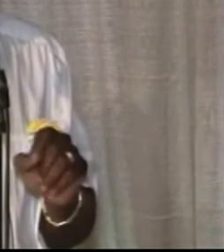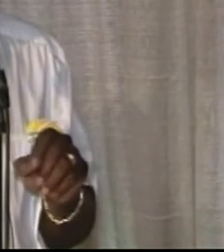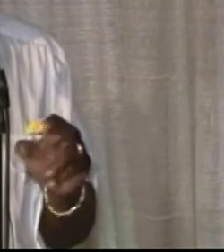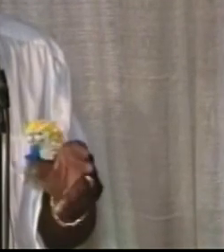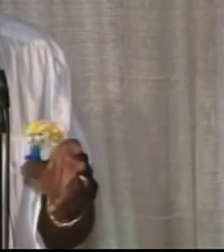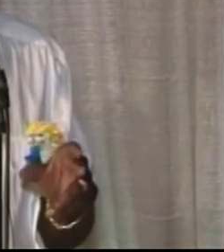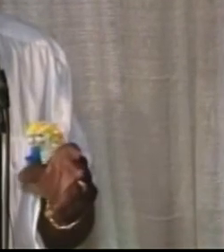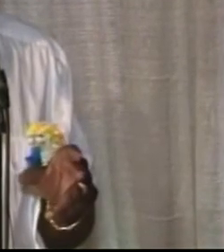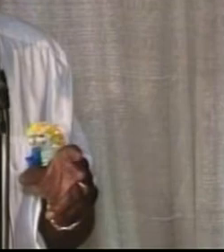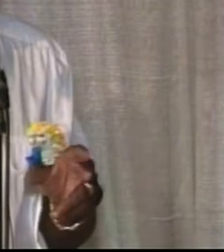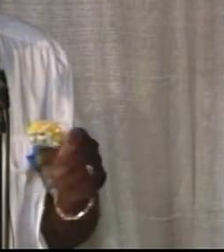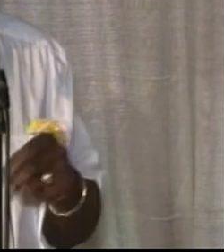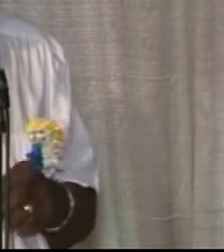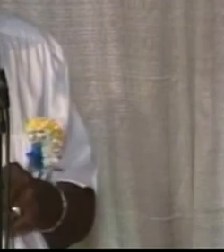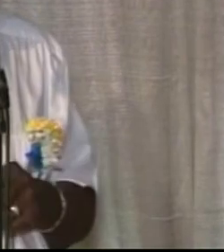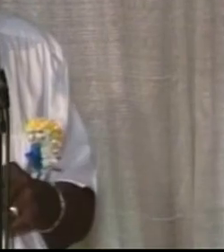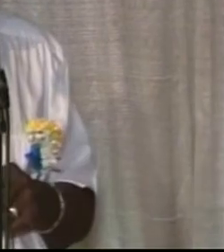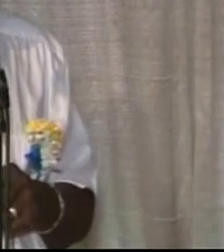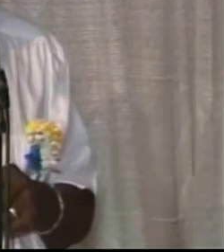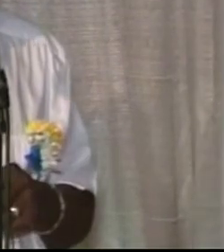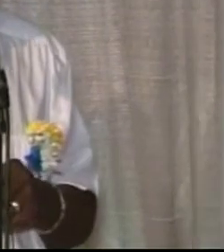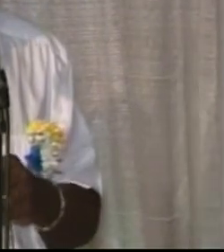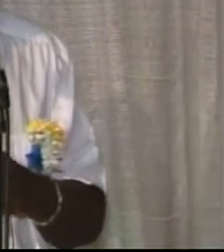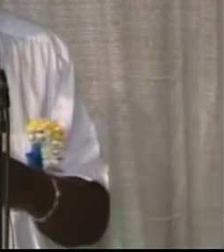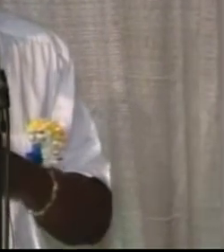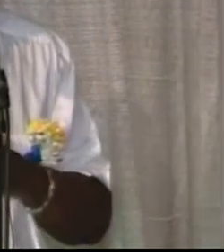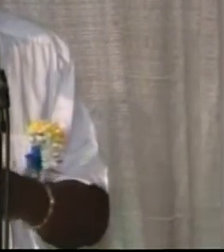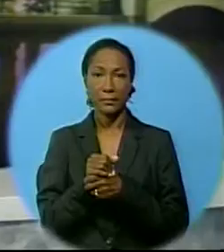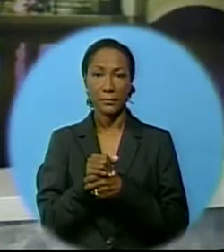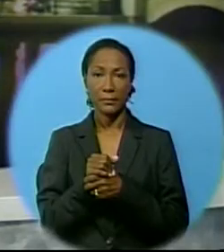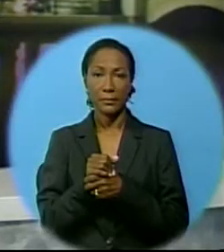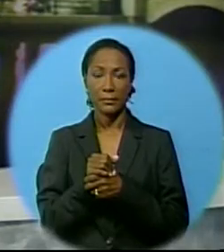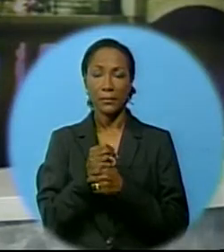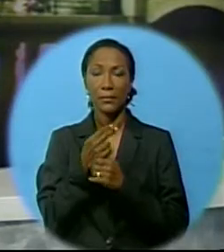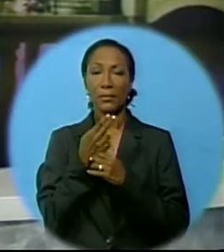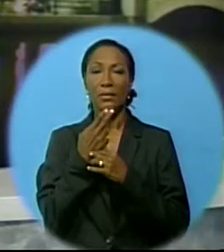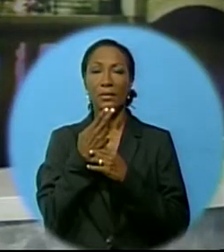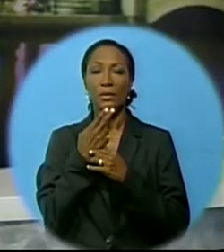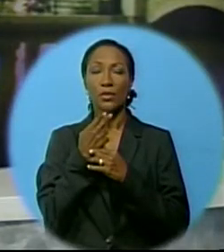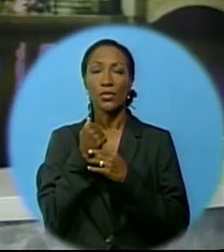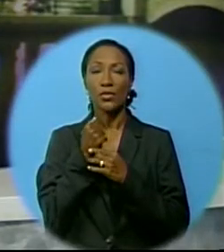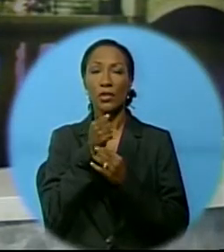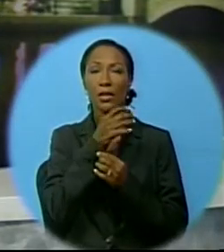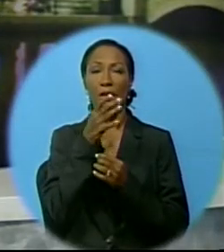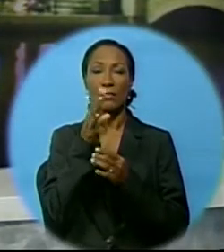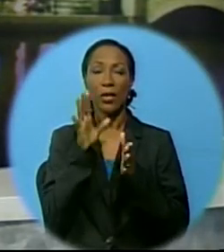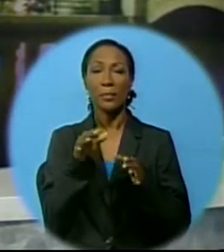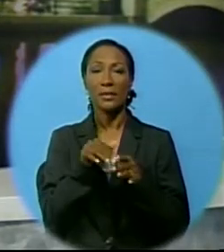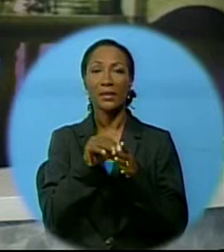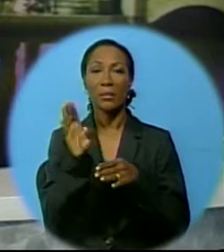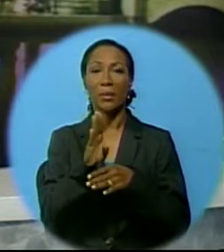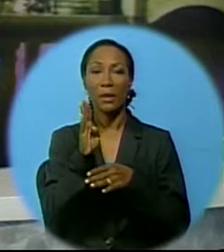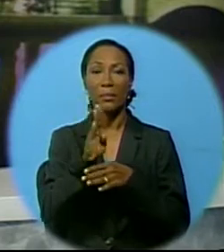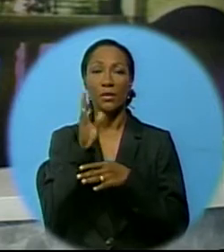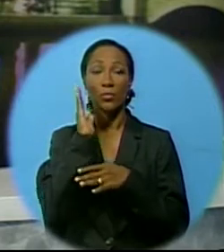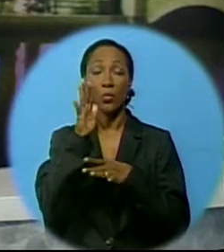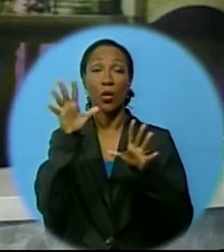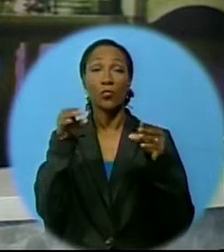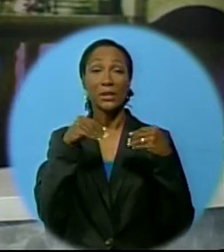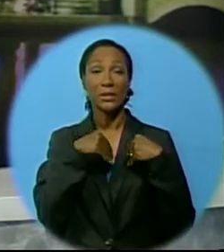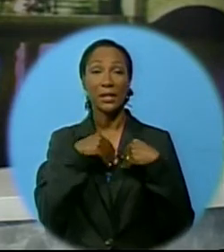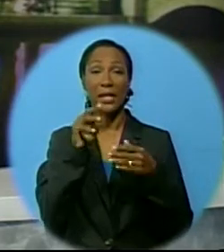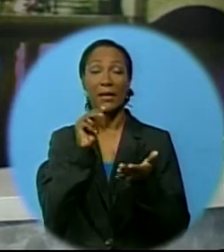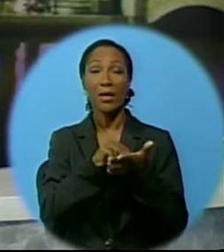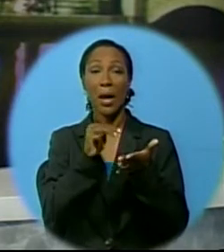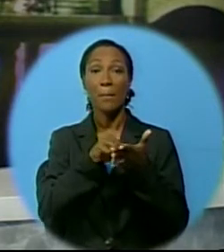look after the interests of their constituents. Sugar farmers in Barbados are to start receiving millions